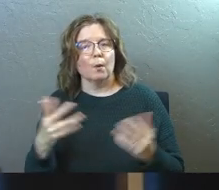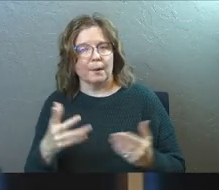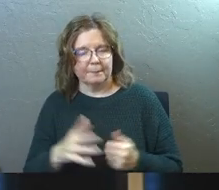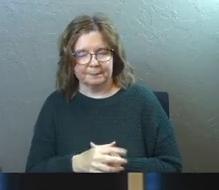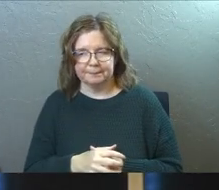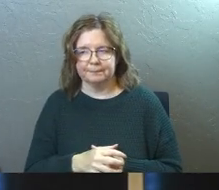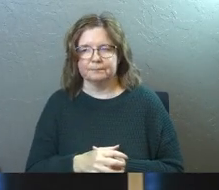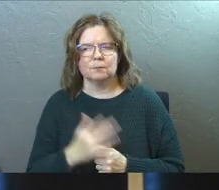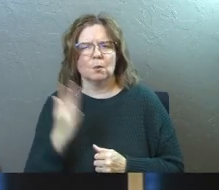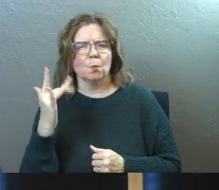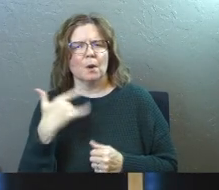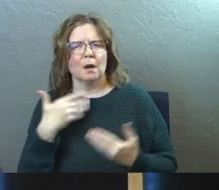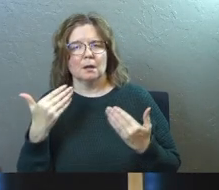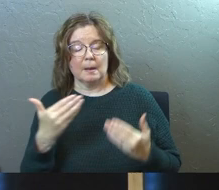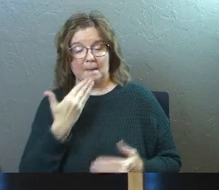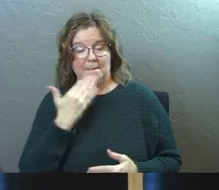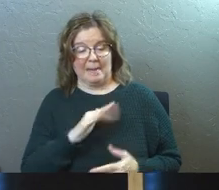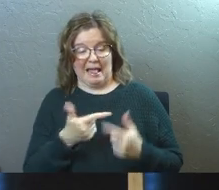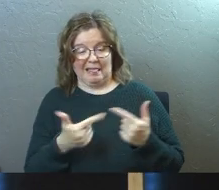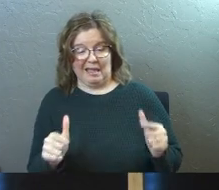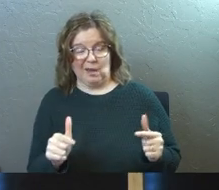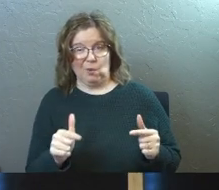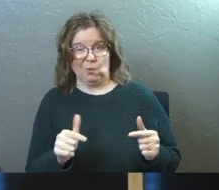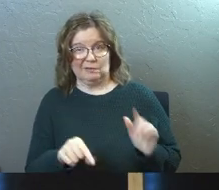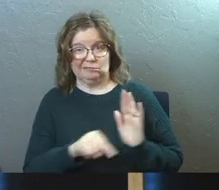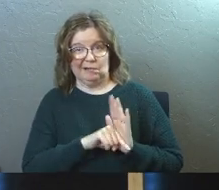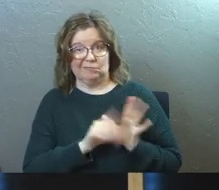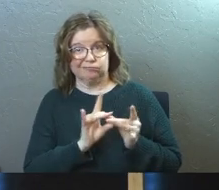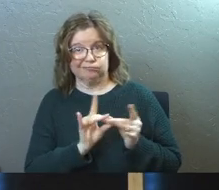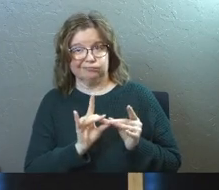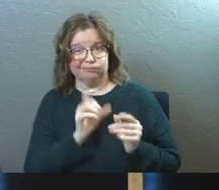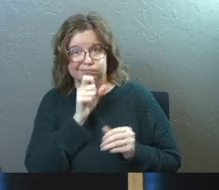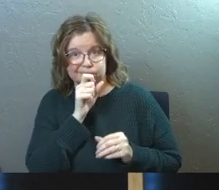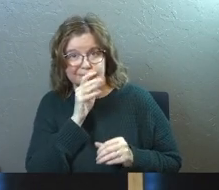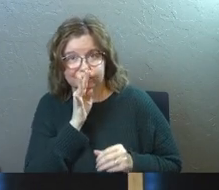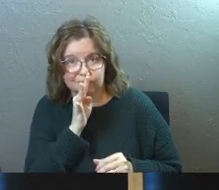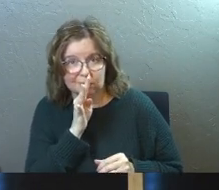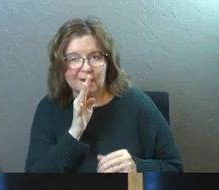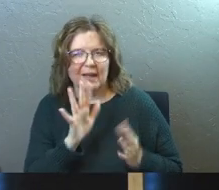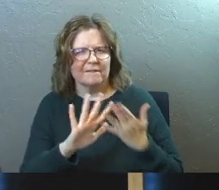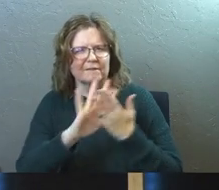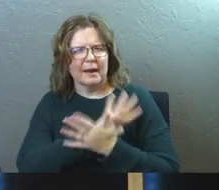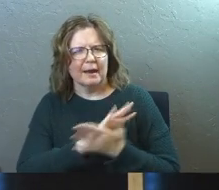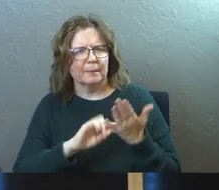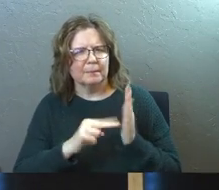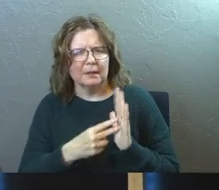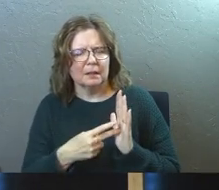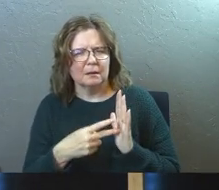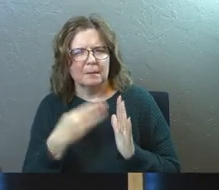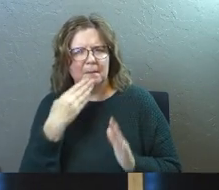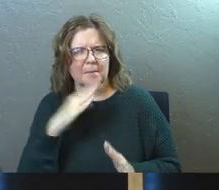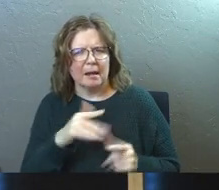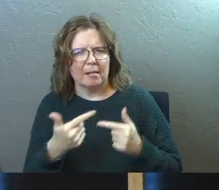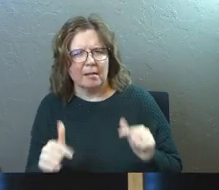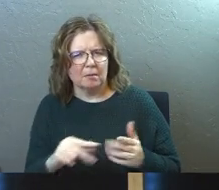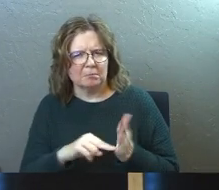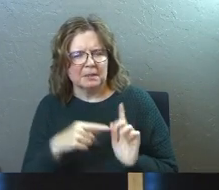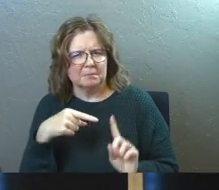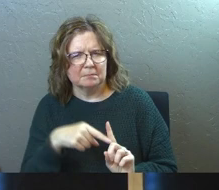is. It says, why do I let bad language come out of my mouth? Right? In bad language, there's some vagueness there, which is cool. We'll dig into that.